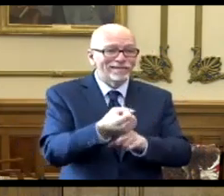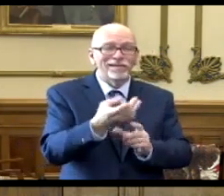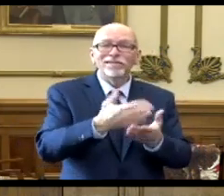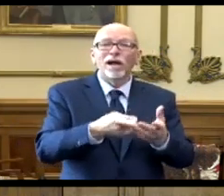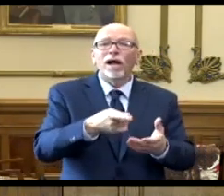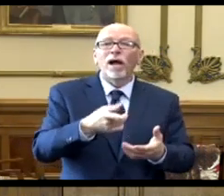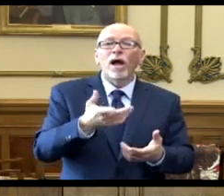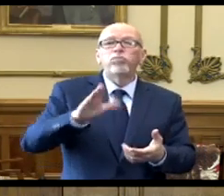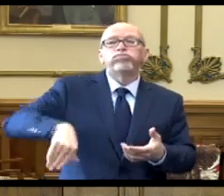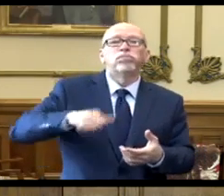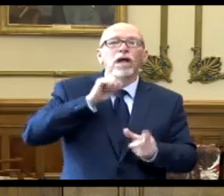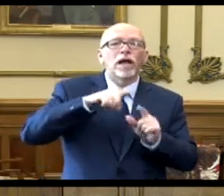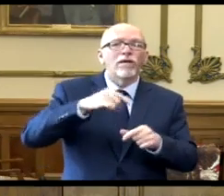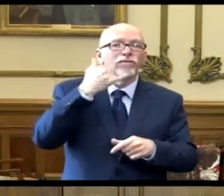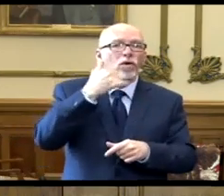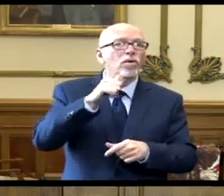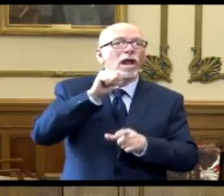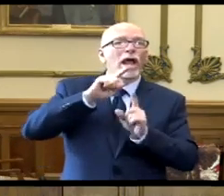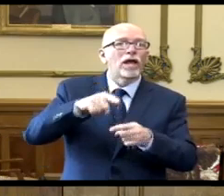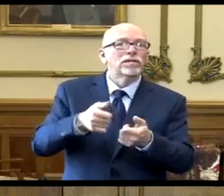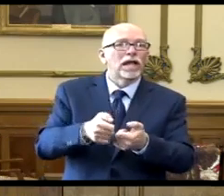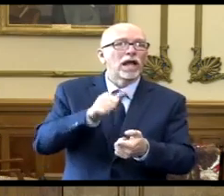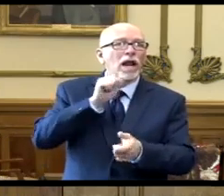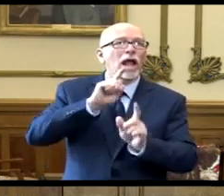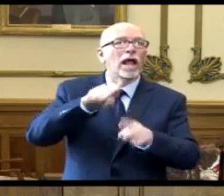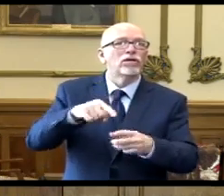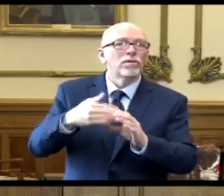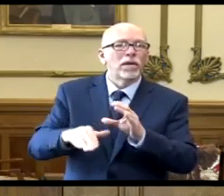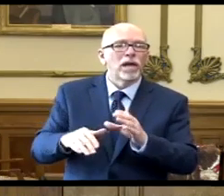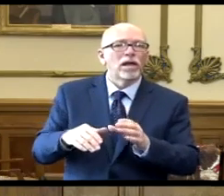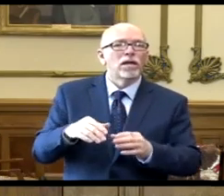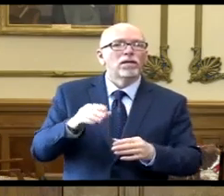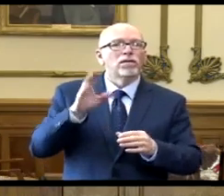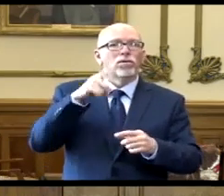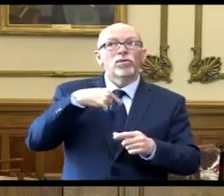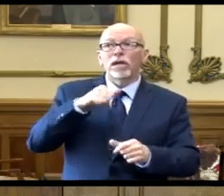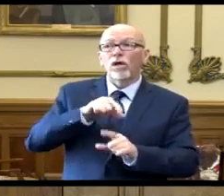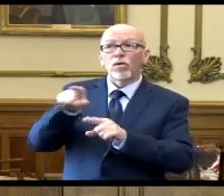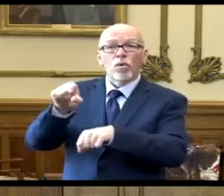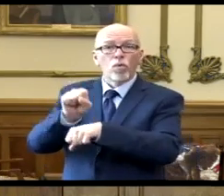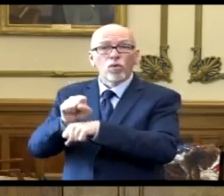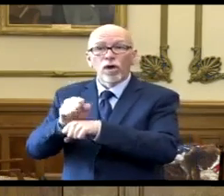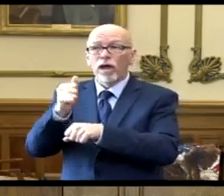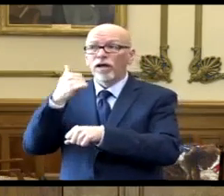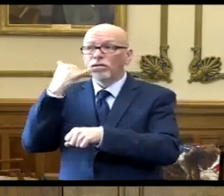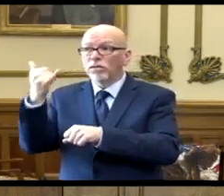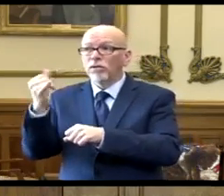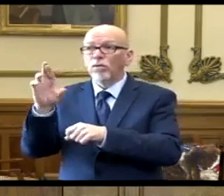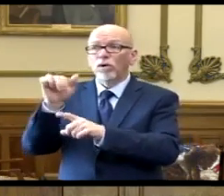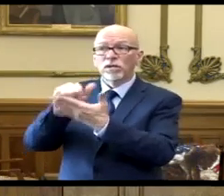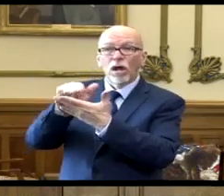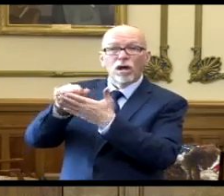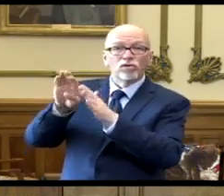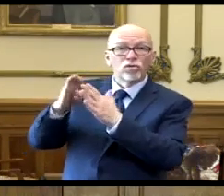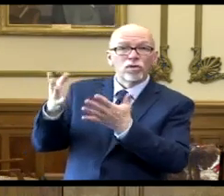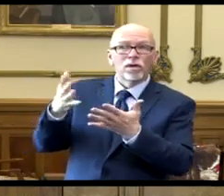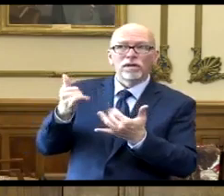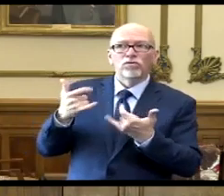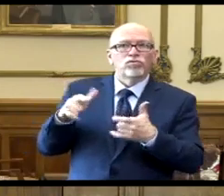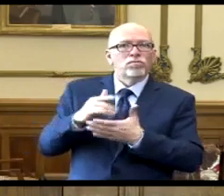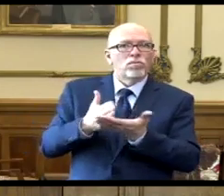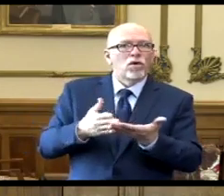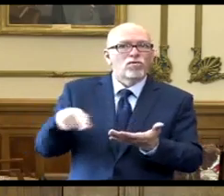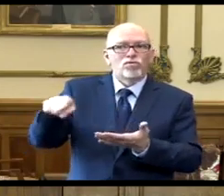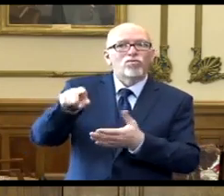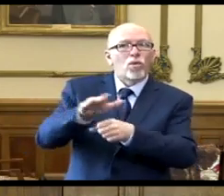never answers the phone, their email, or their text, and knowing that you can go to their work and call and find out and maybe even knock on their door is a huge part of